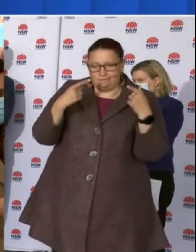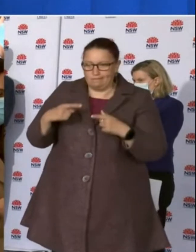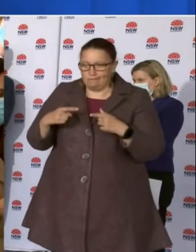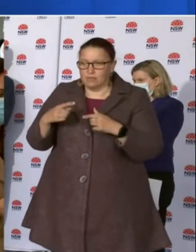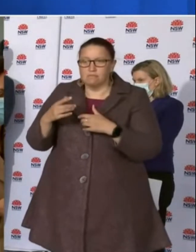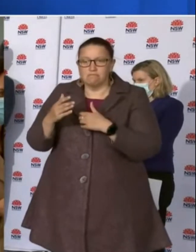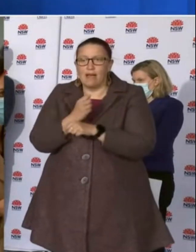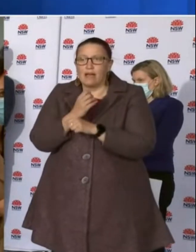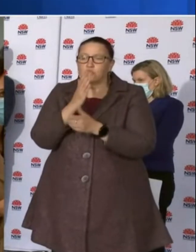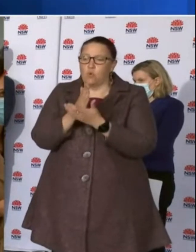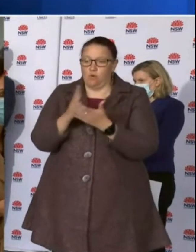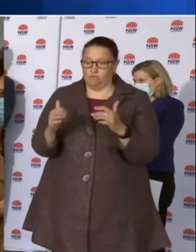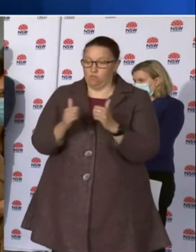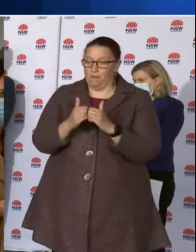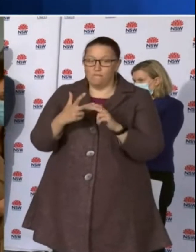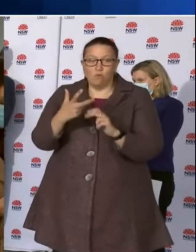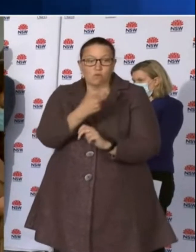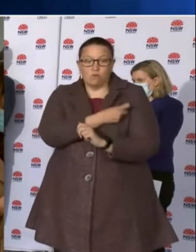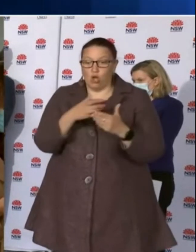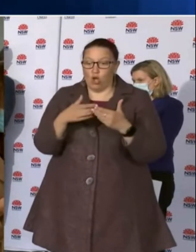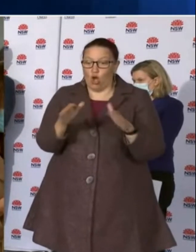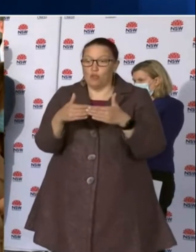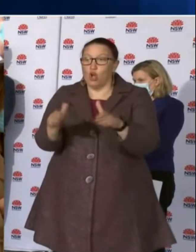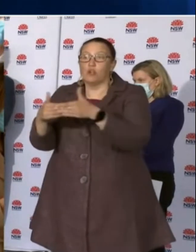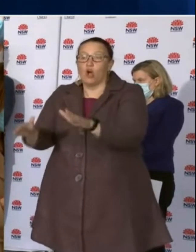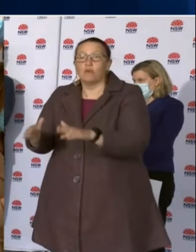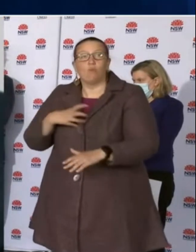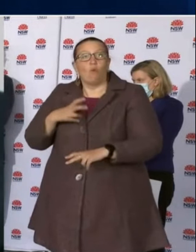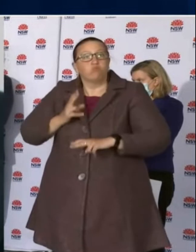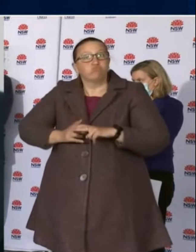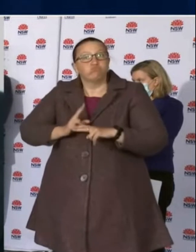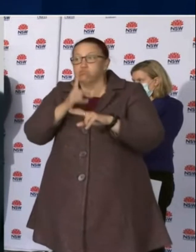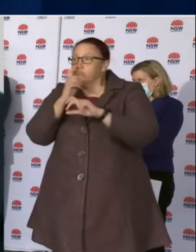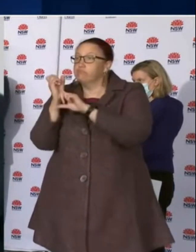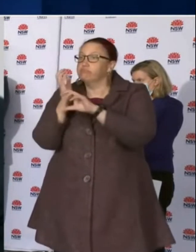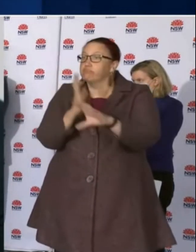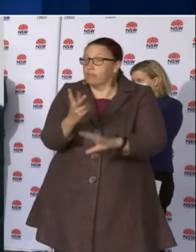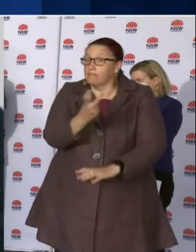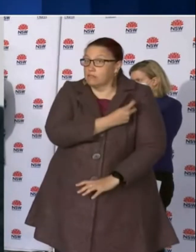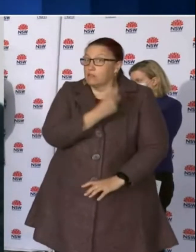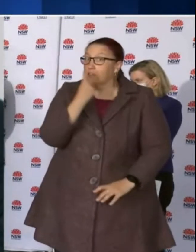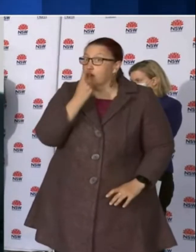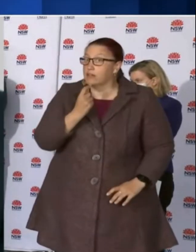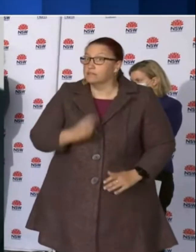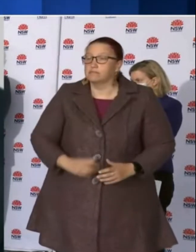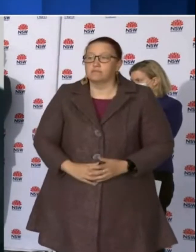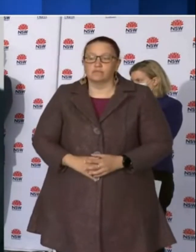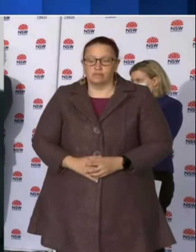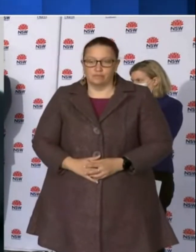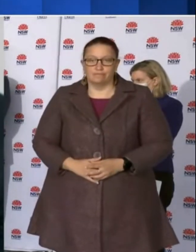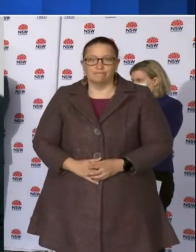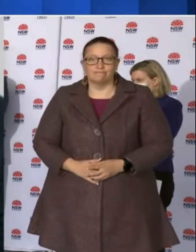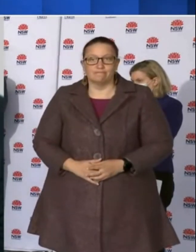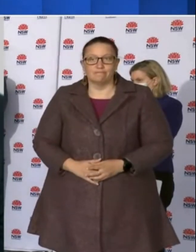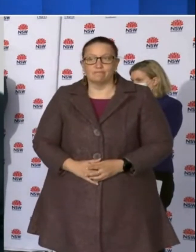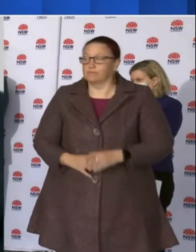an 80% vaccination target in light of this outbreak? Well, firstly, I'll say this, that fortunately today we have 2 more